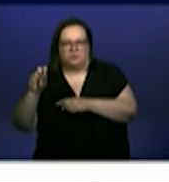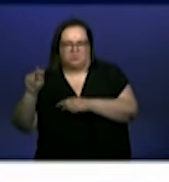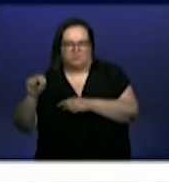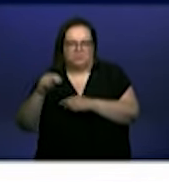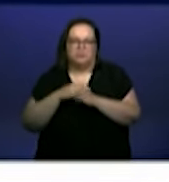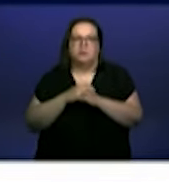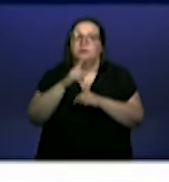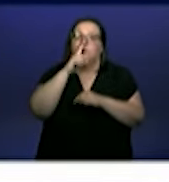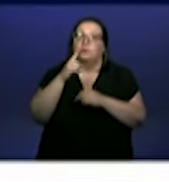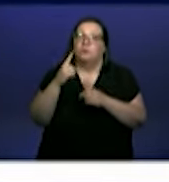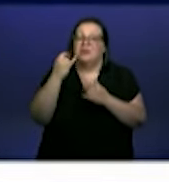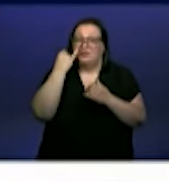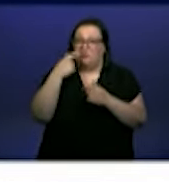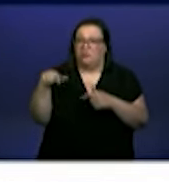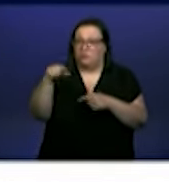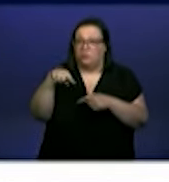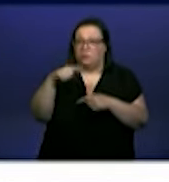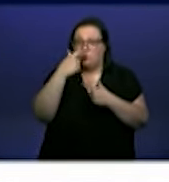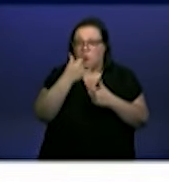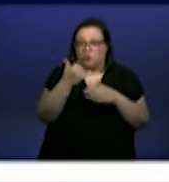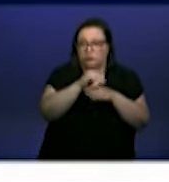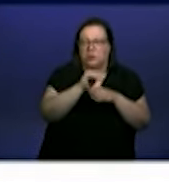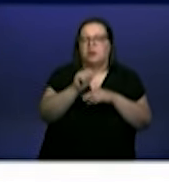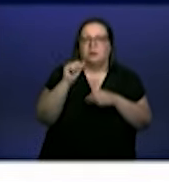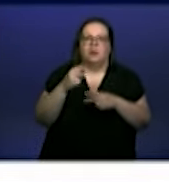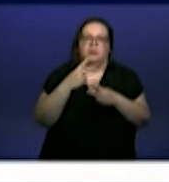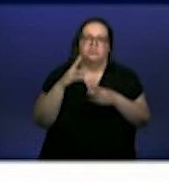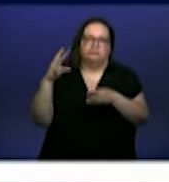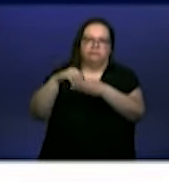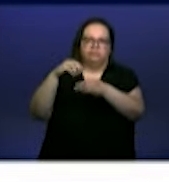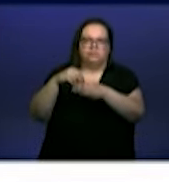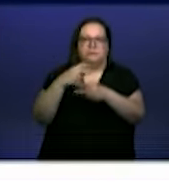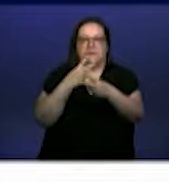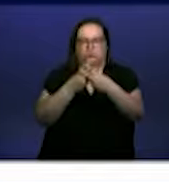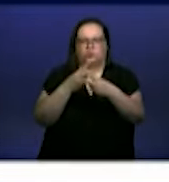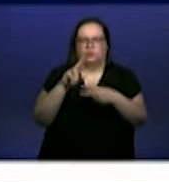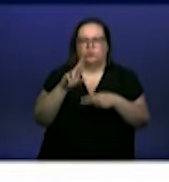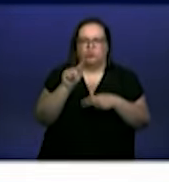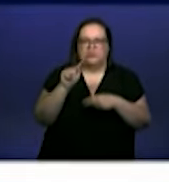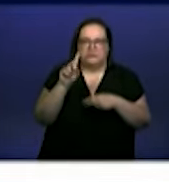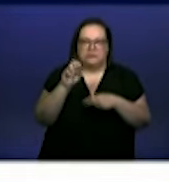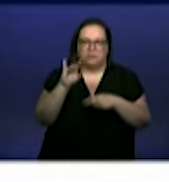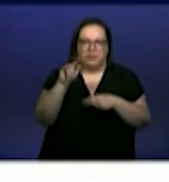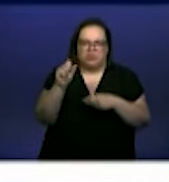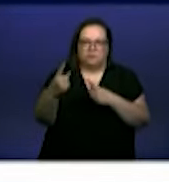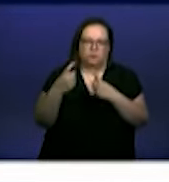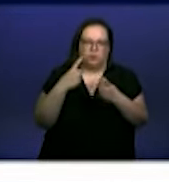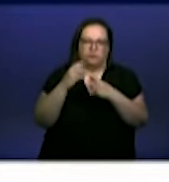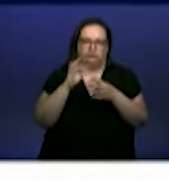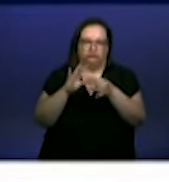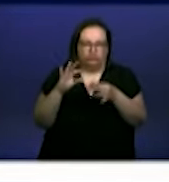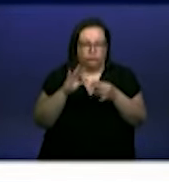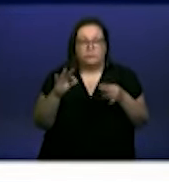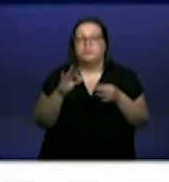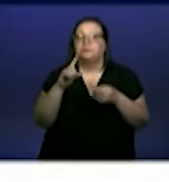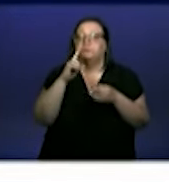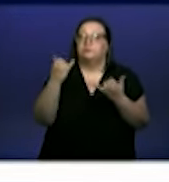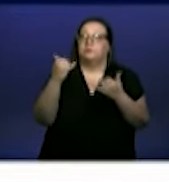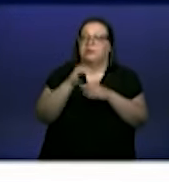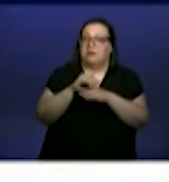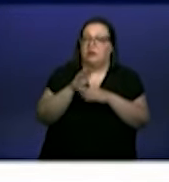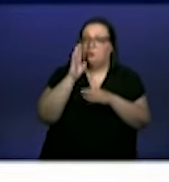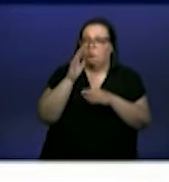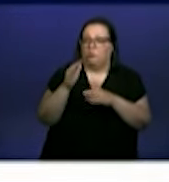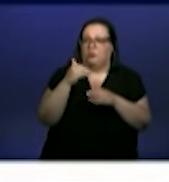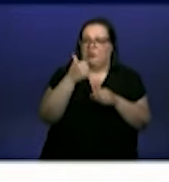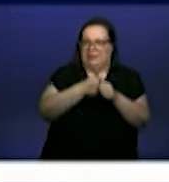have to do is use the hashtag UTDebates. The format for this debate is as follows. Each candidate will have a